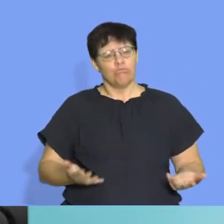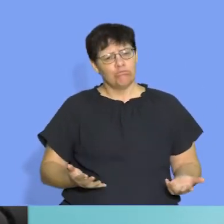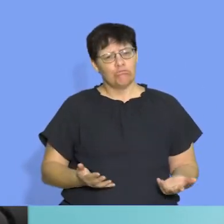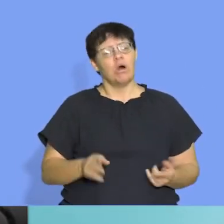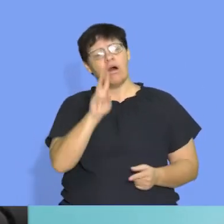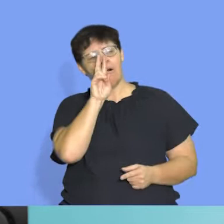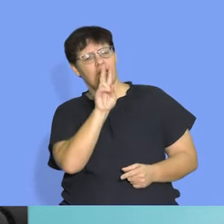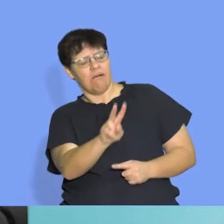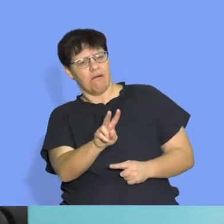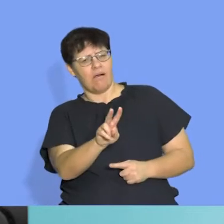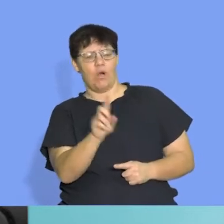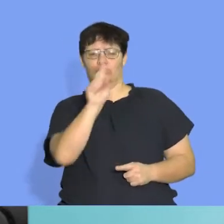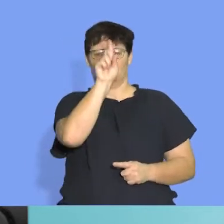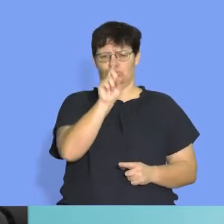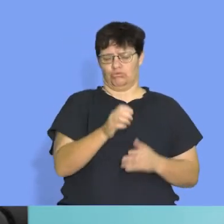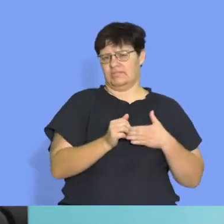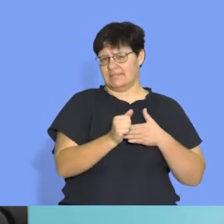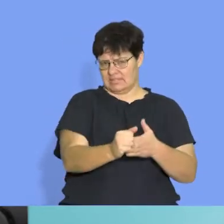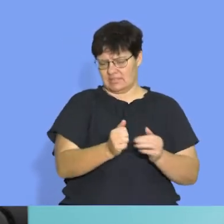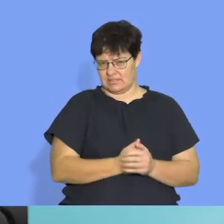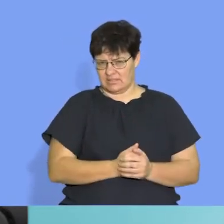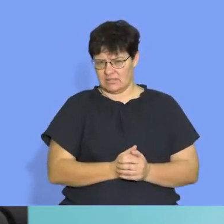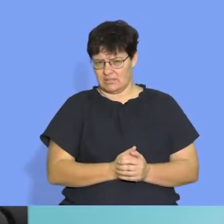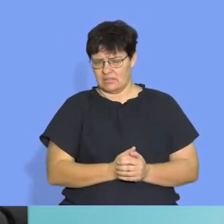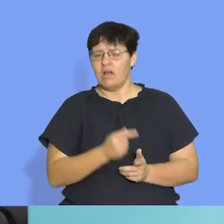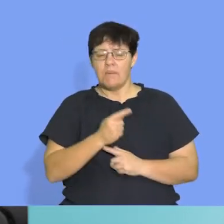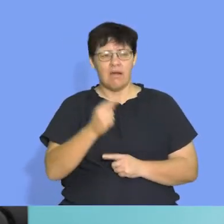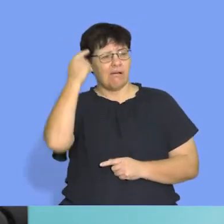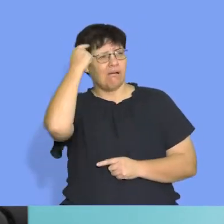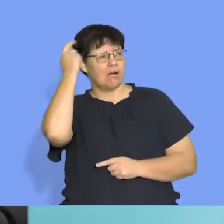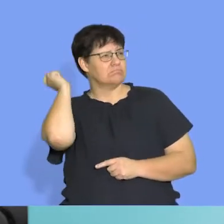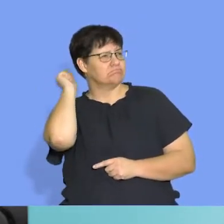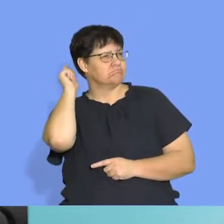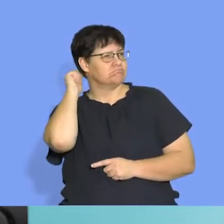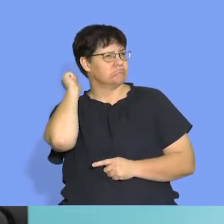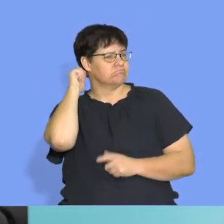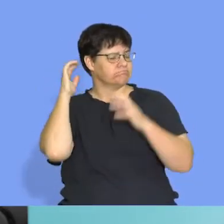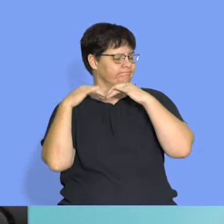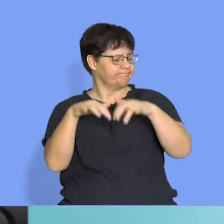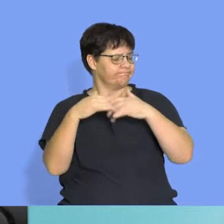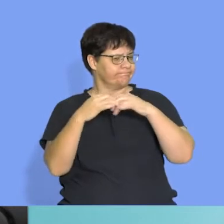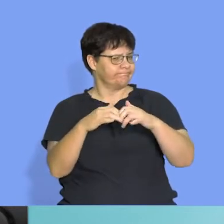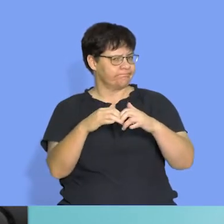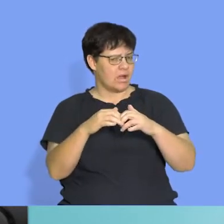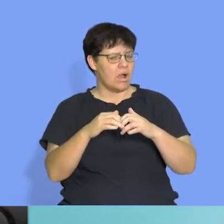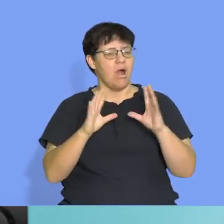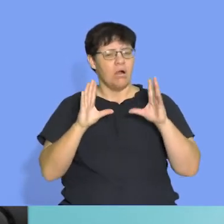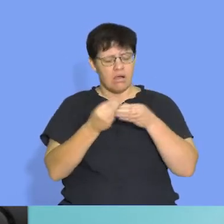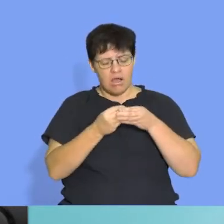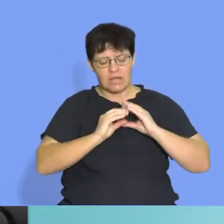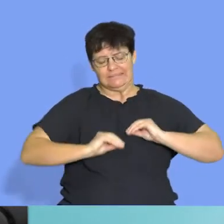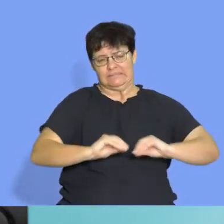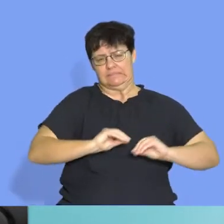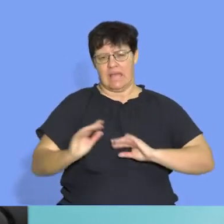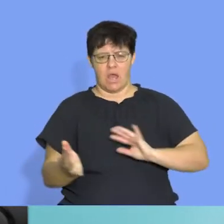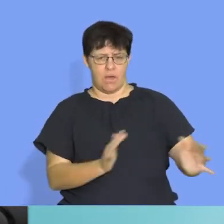our leading question, which is going to be the question that's going to remain at the back of our heads as we're going through this lesson together.